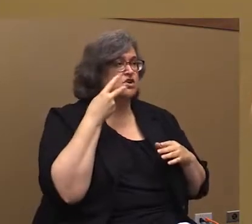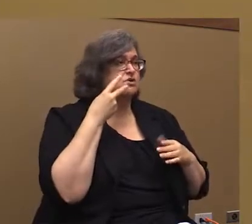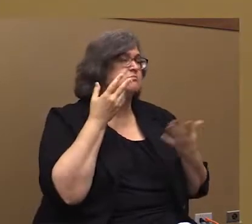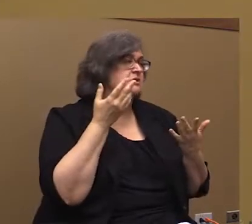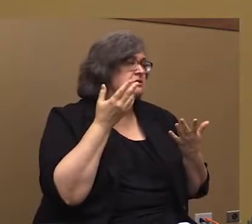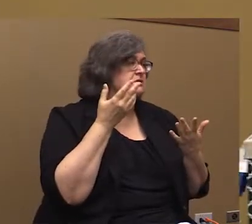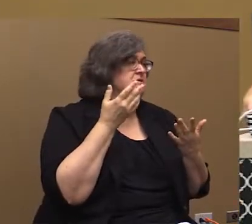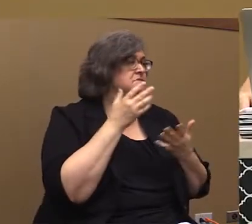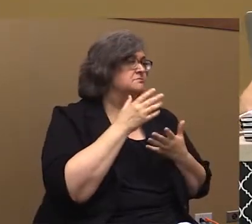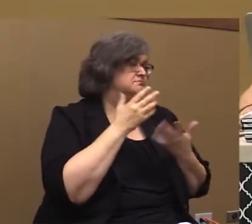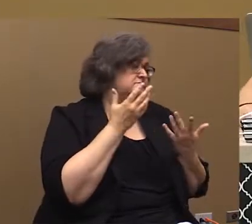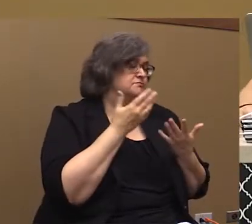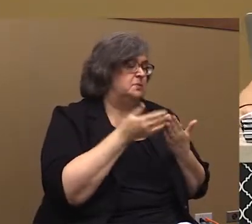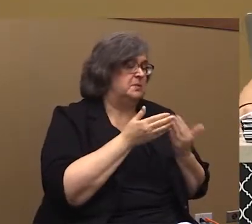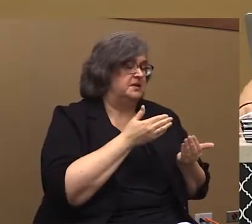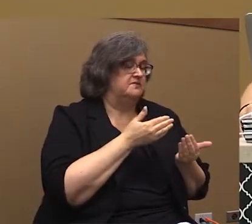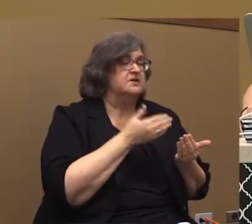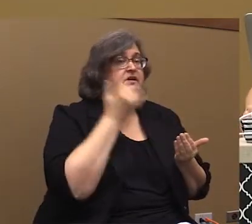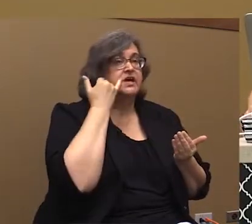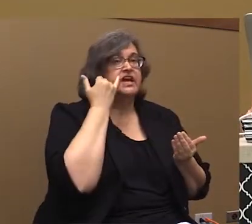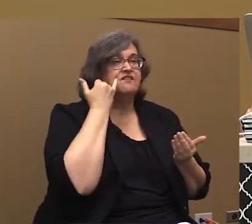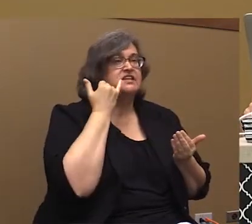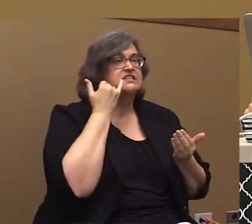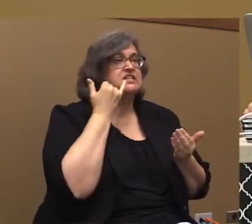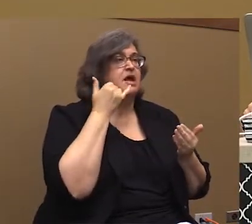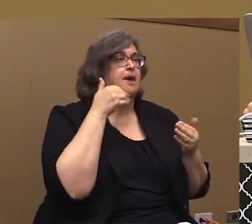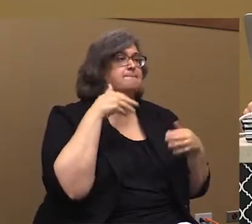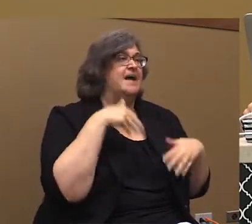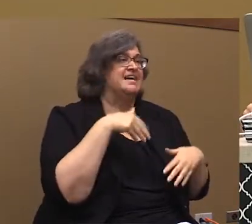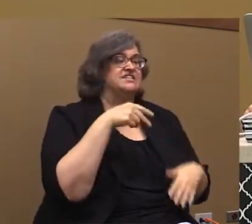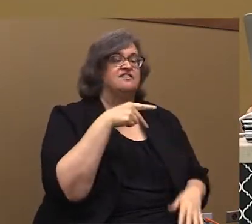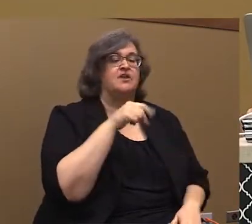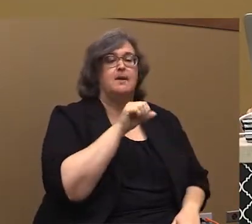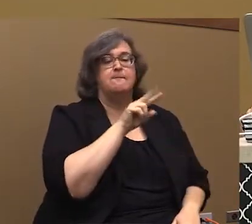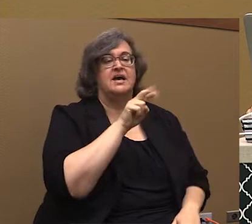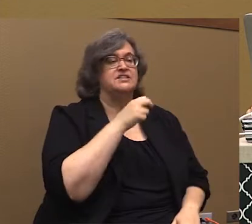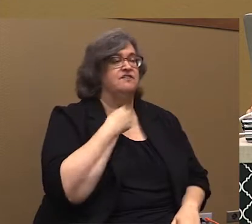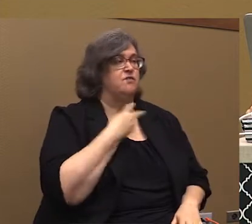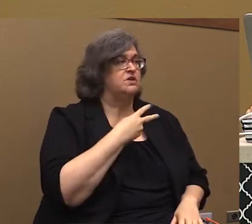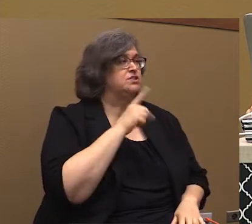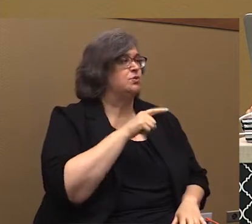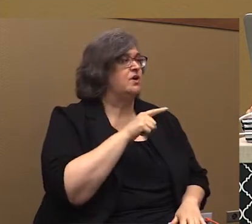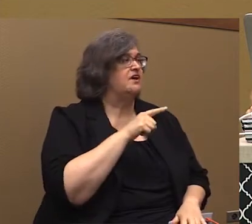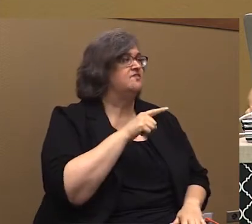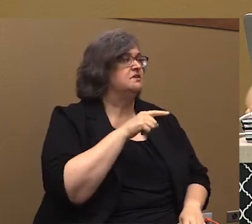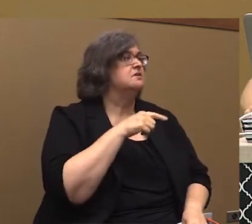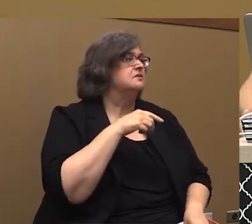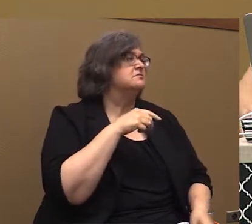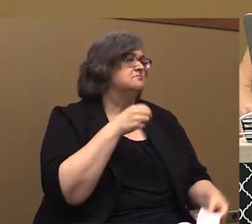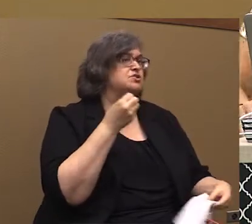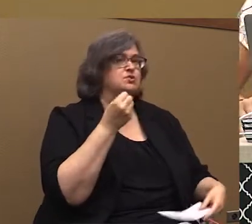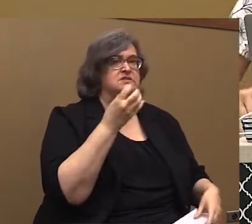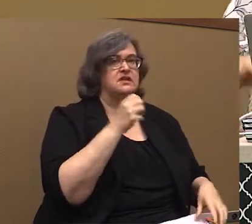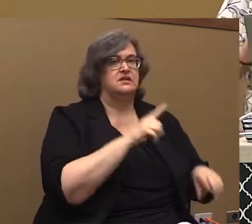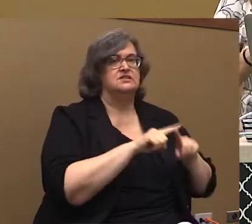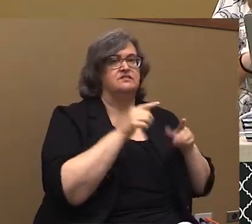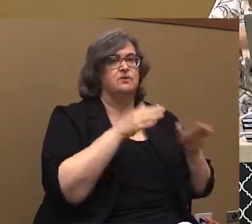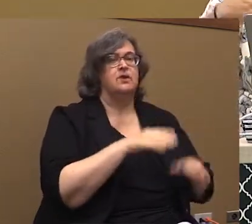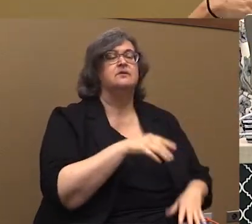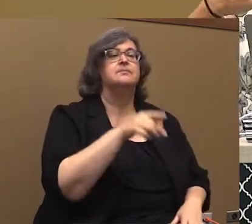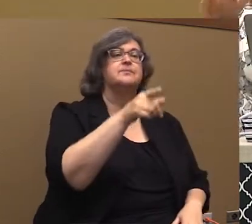whatever the verb combination is. If it's a passive voice kind of sentence, it needs to